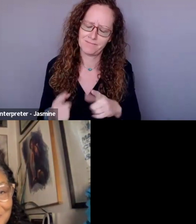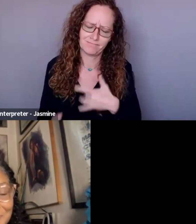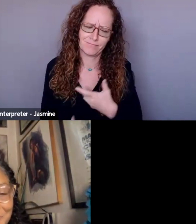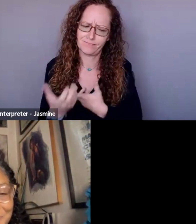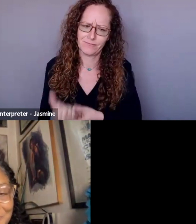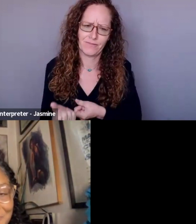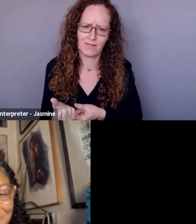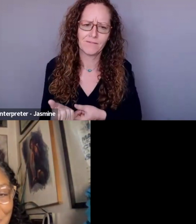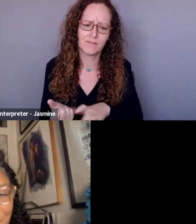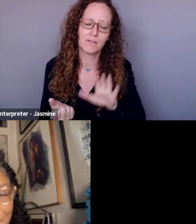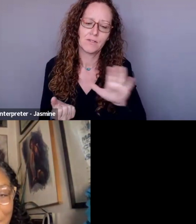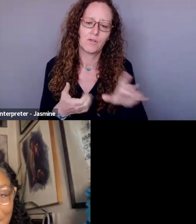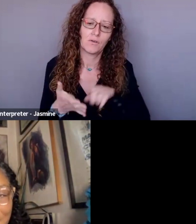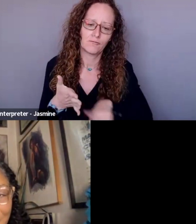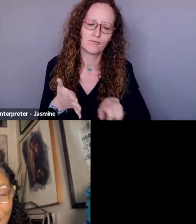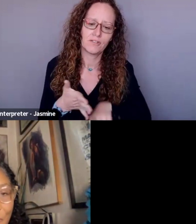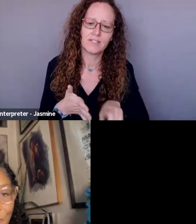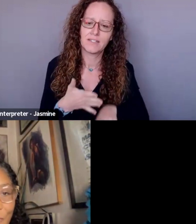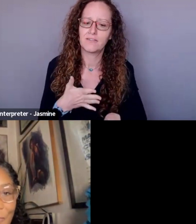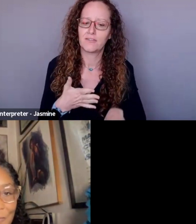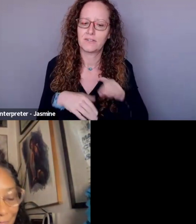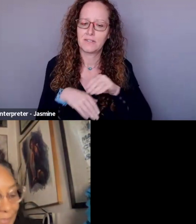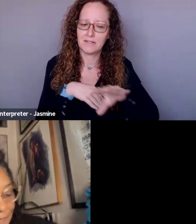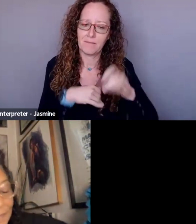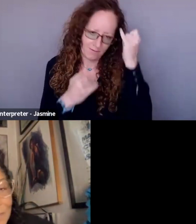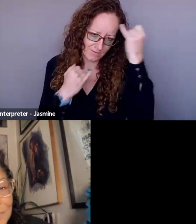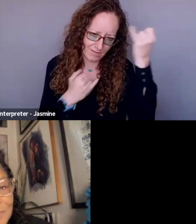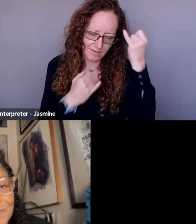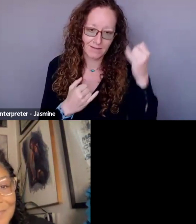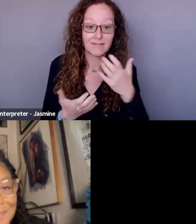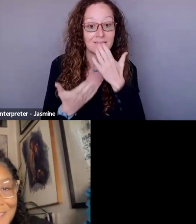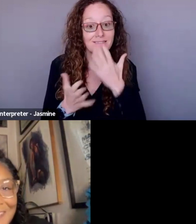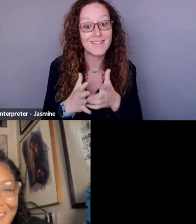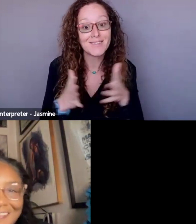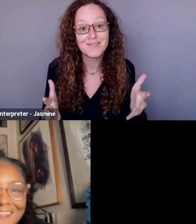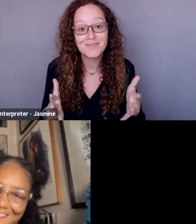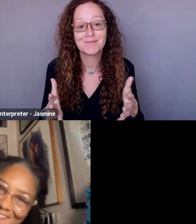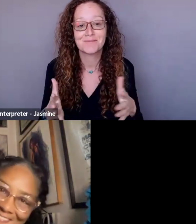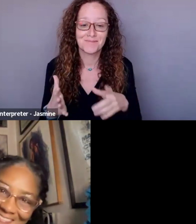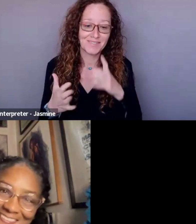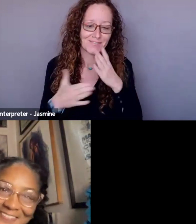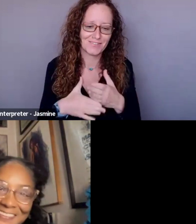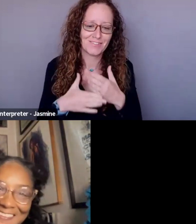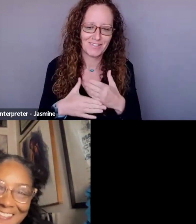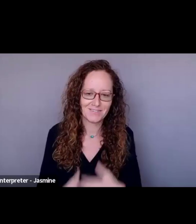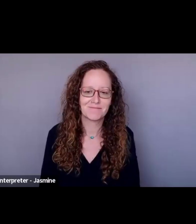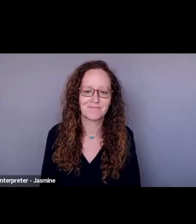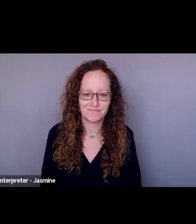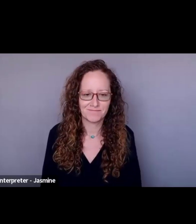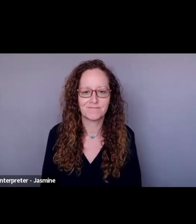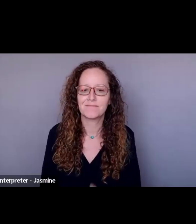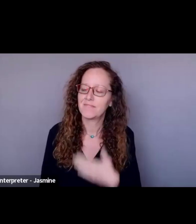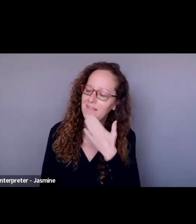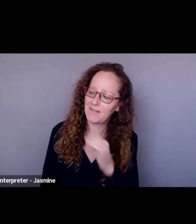your research helped inspire your ideas. So thank you so much for sharing. Thank you